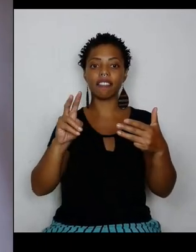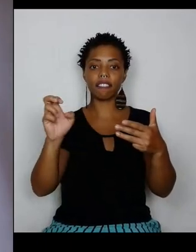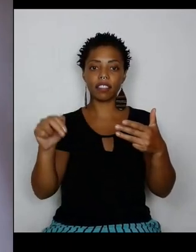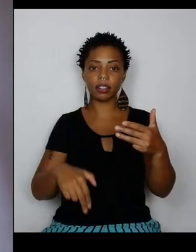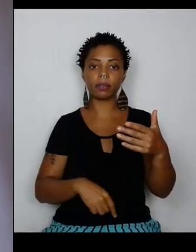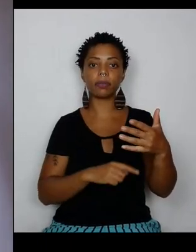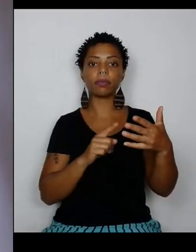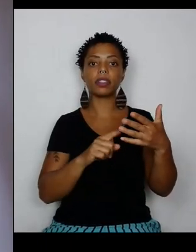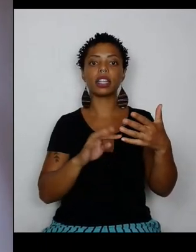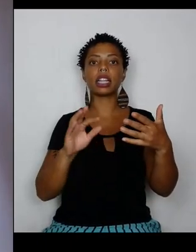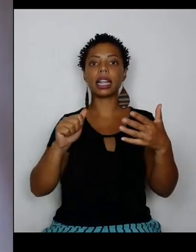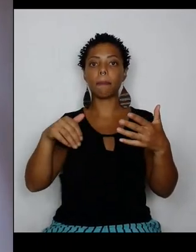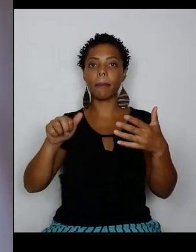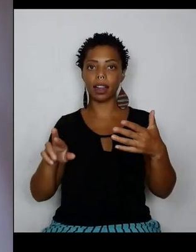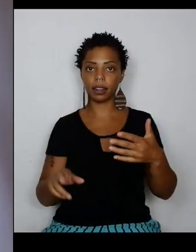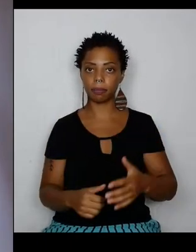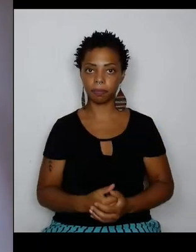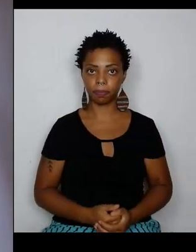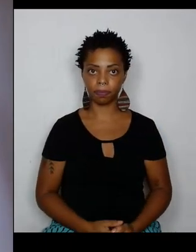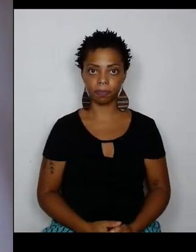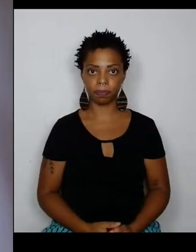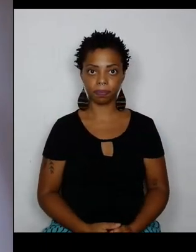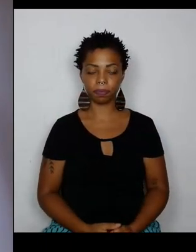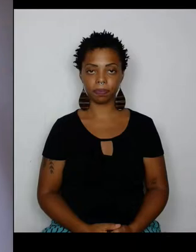eisenmann tamar